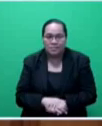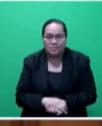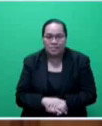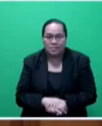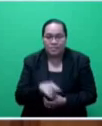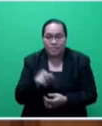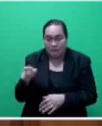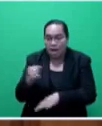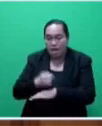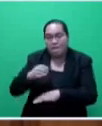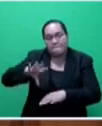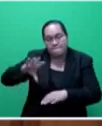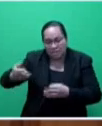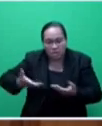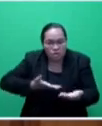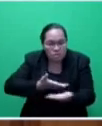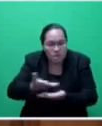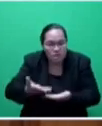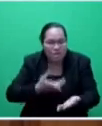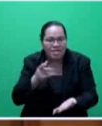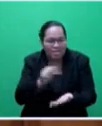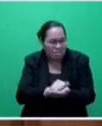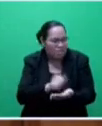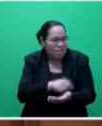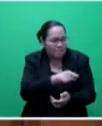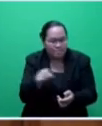the government to consult with the appropriate